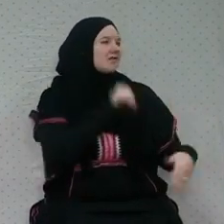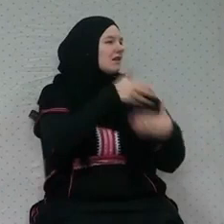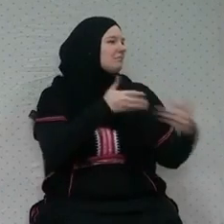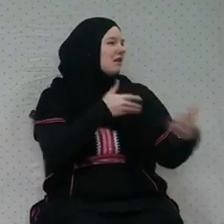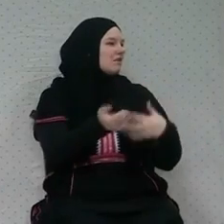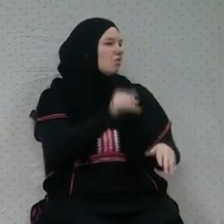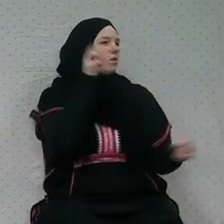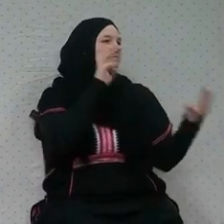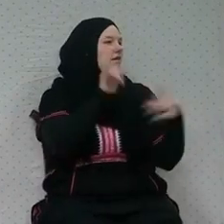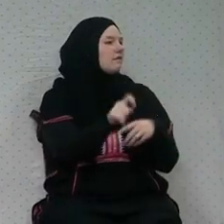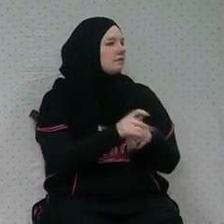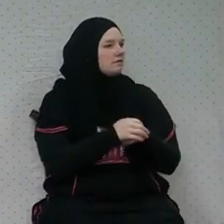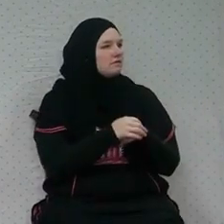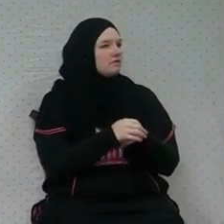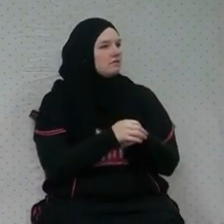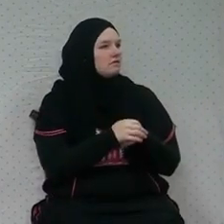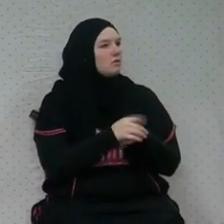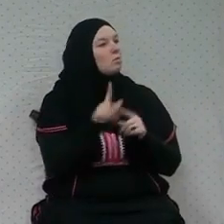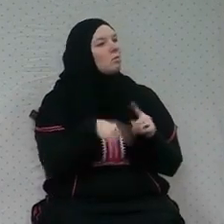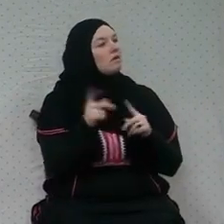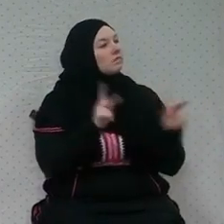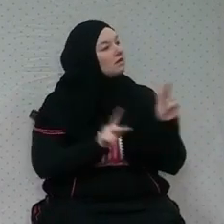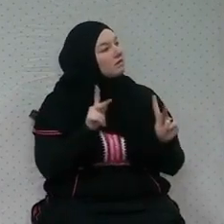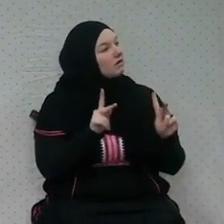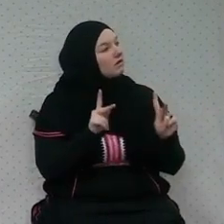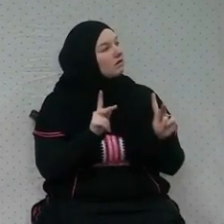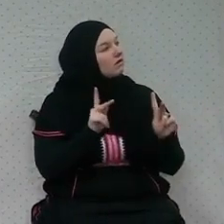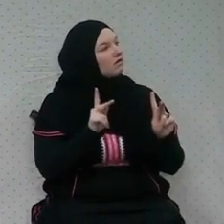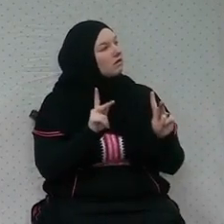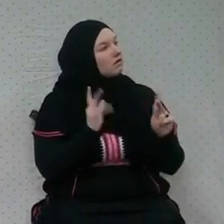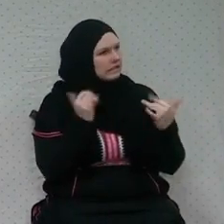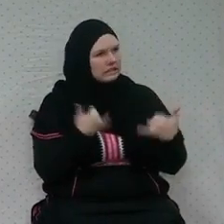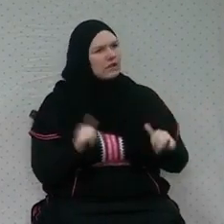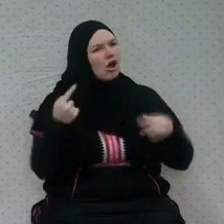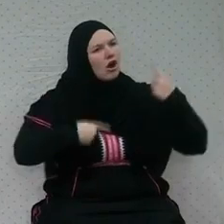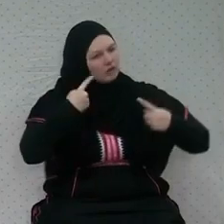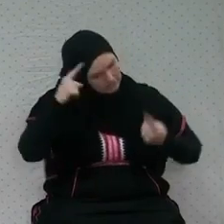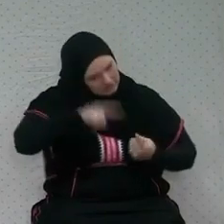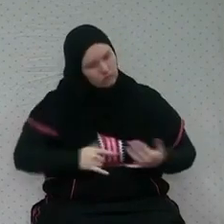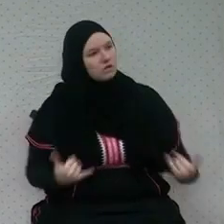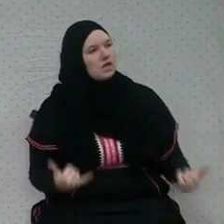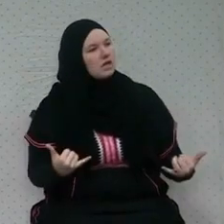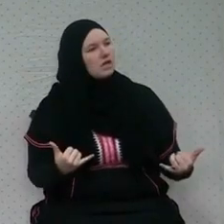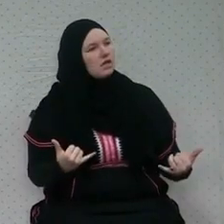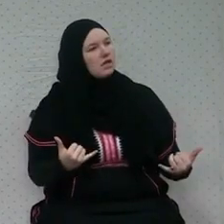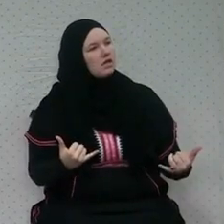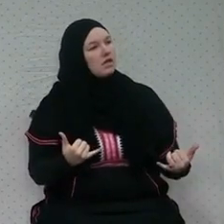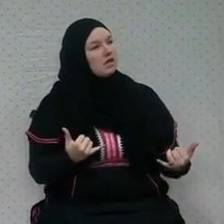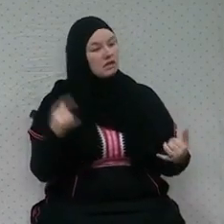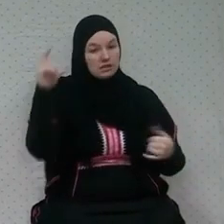It doesn't matter. When people are still arguing until today, does